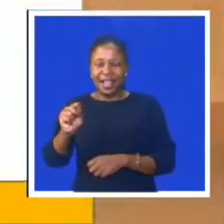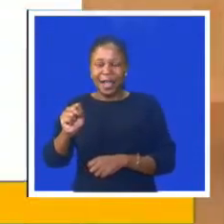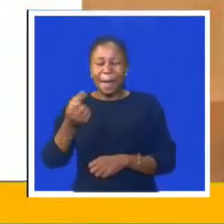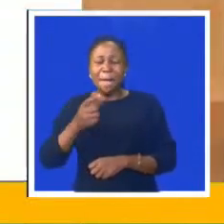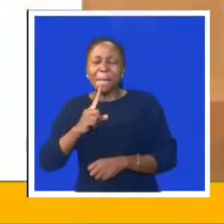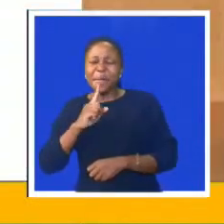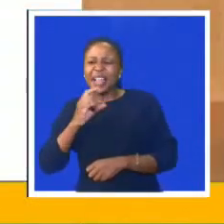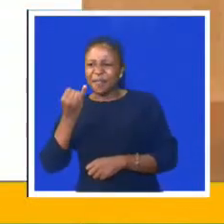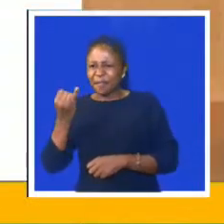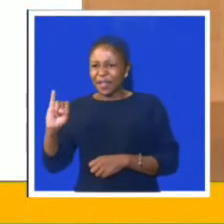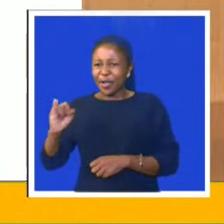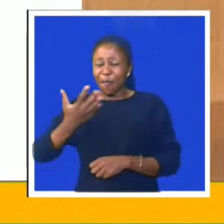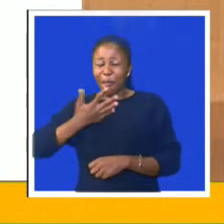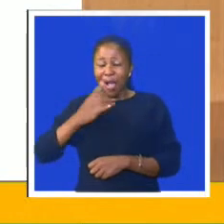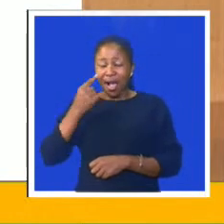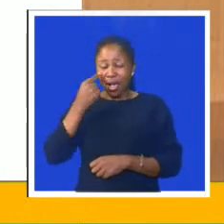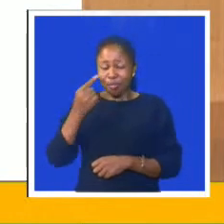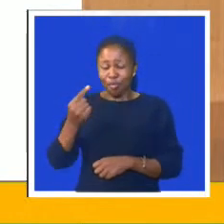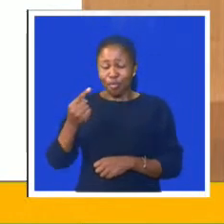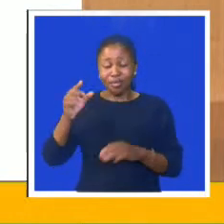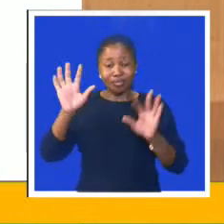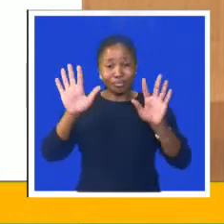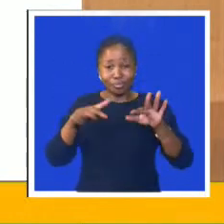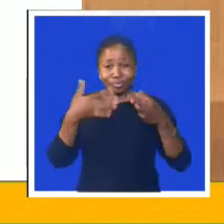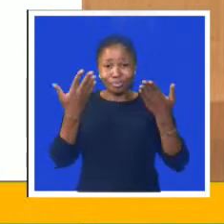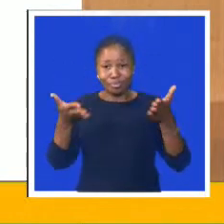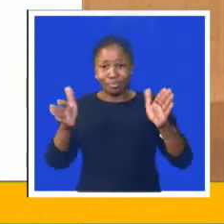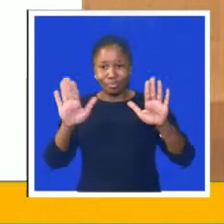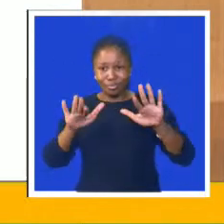The title of the poem is There.